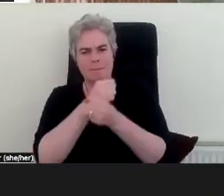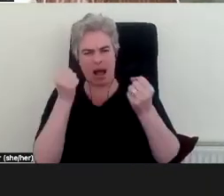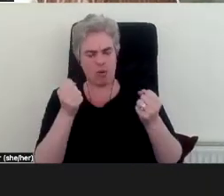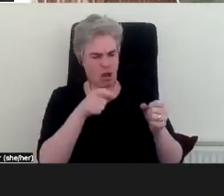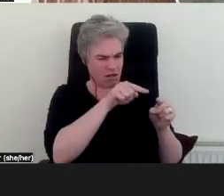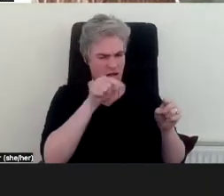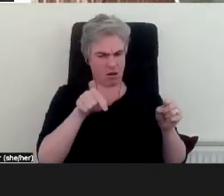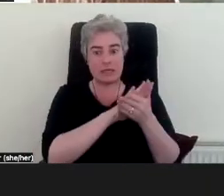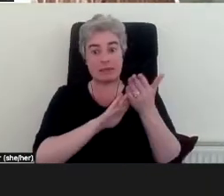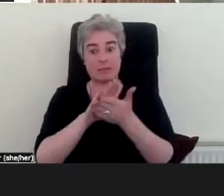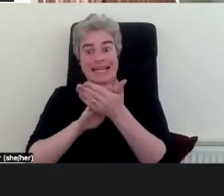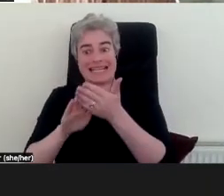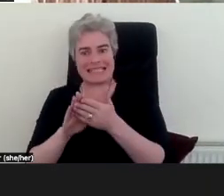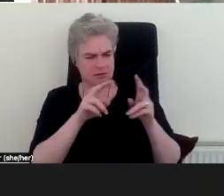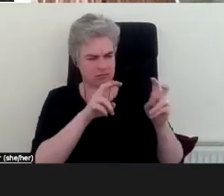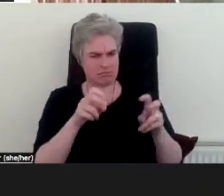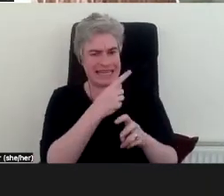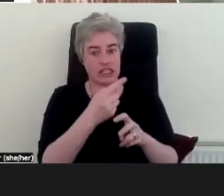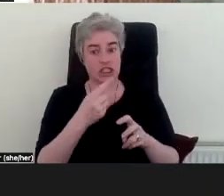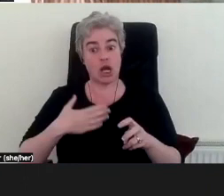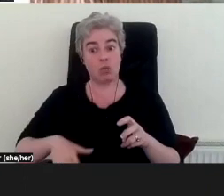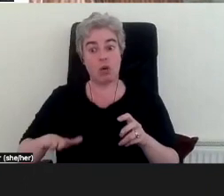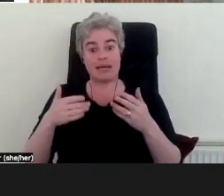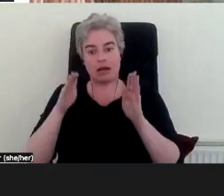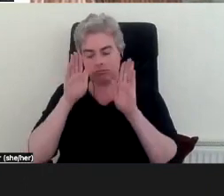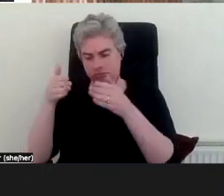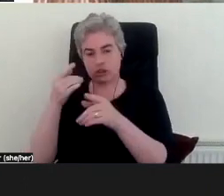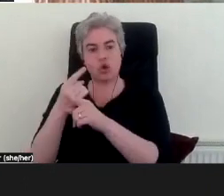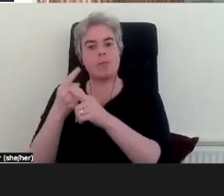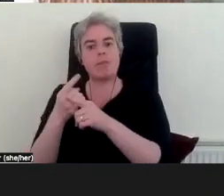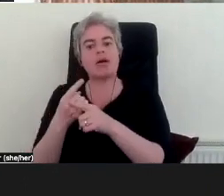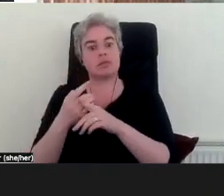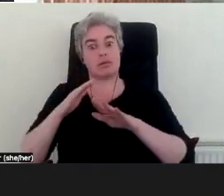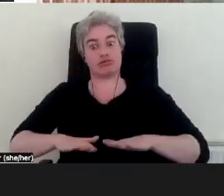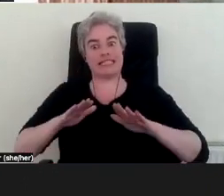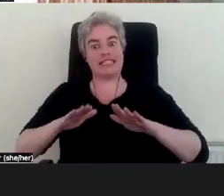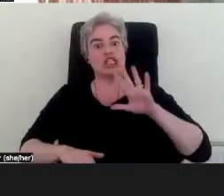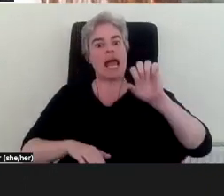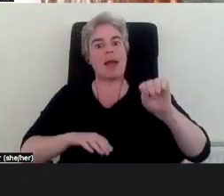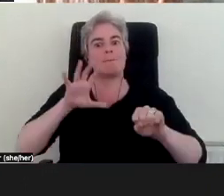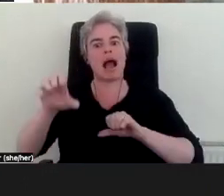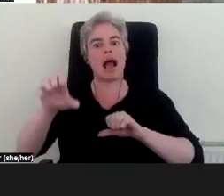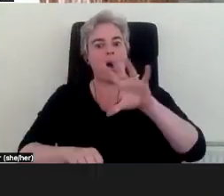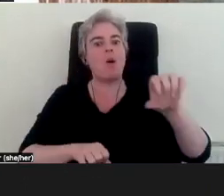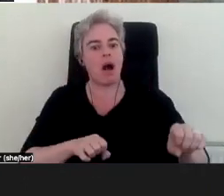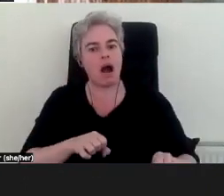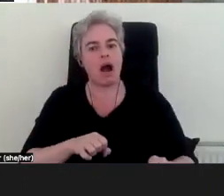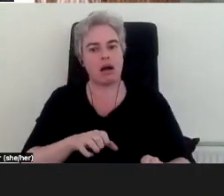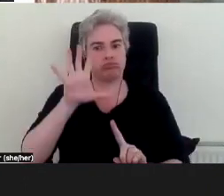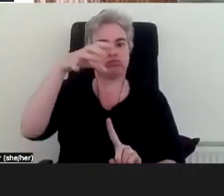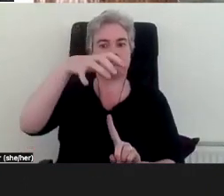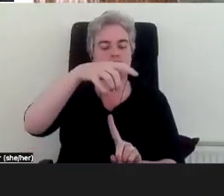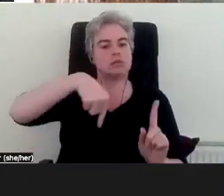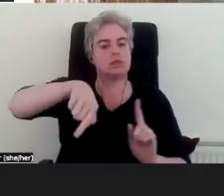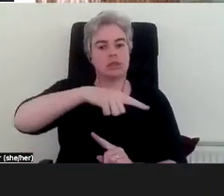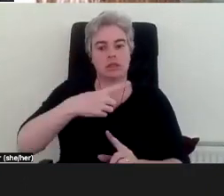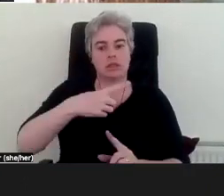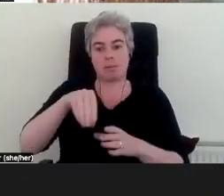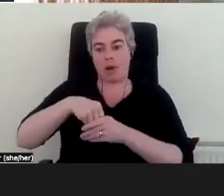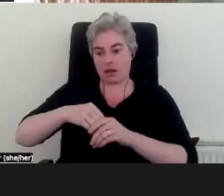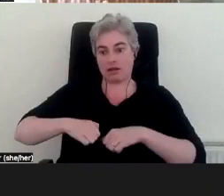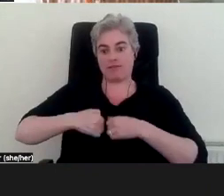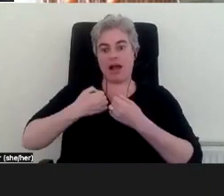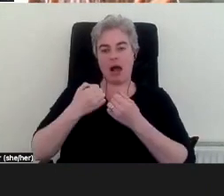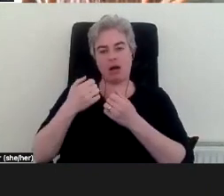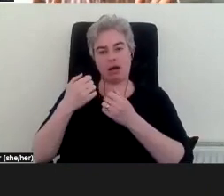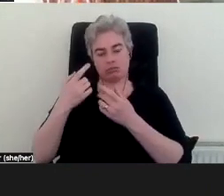my attention to British Empire, which is kind of part of our